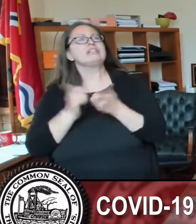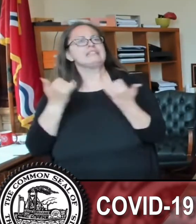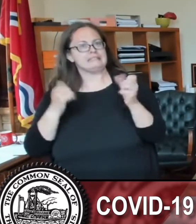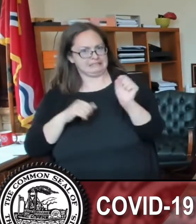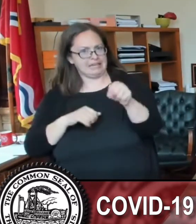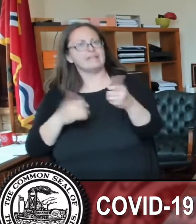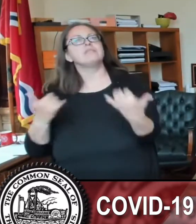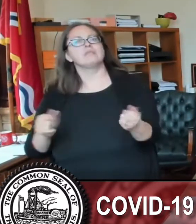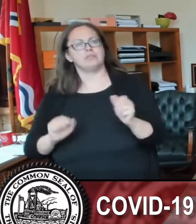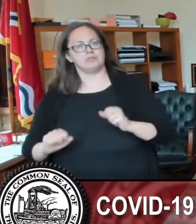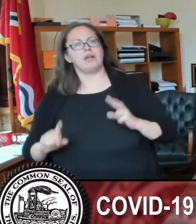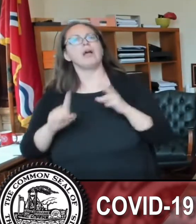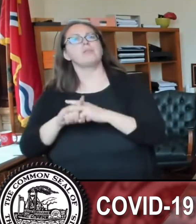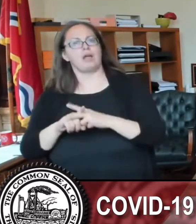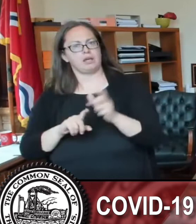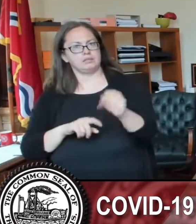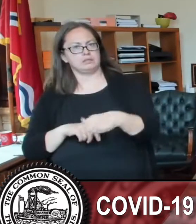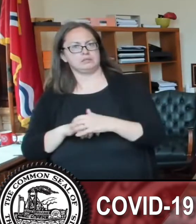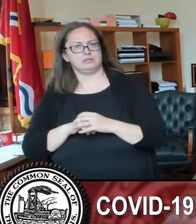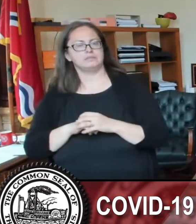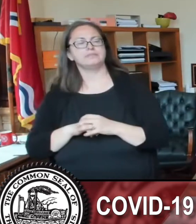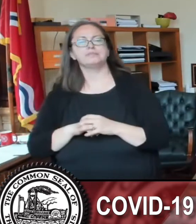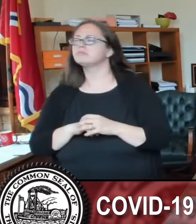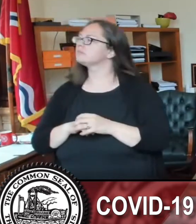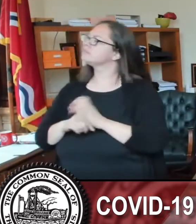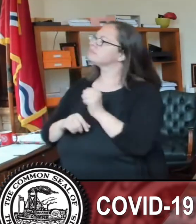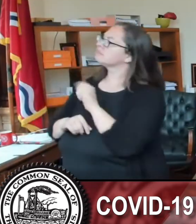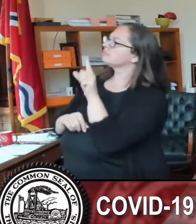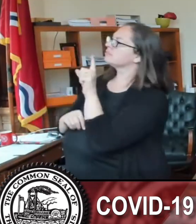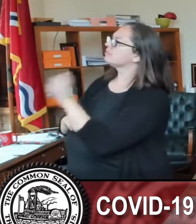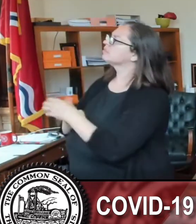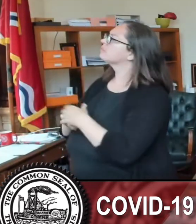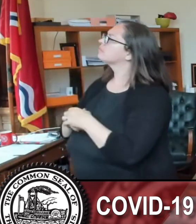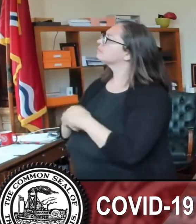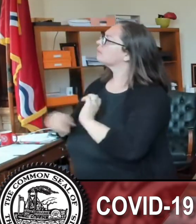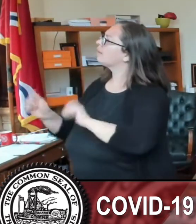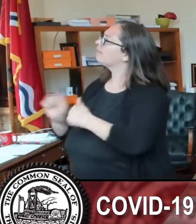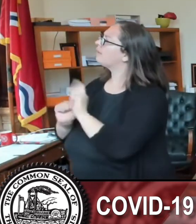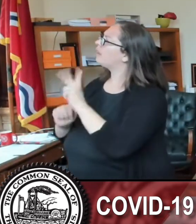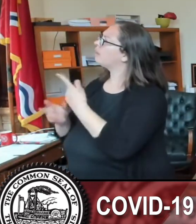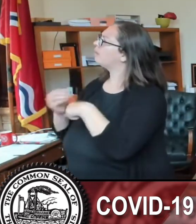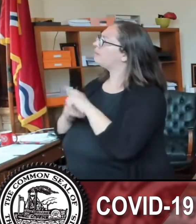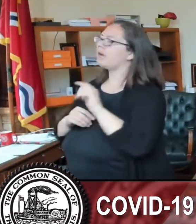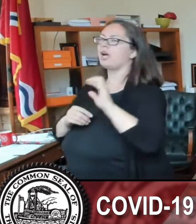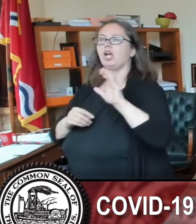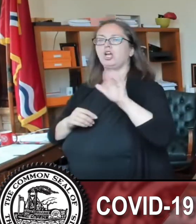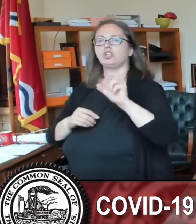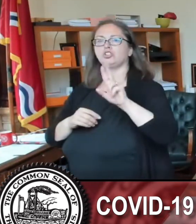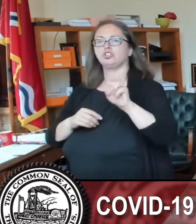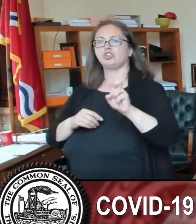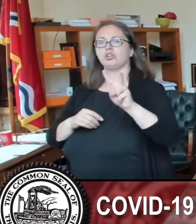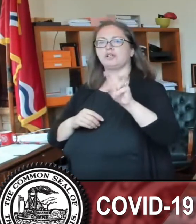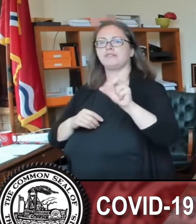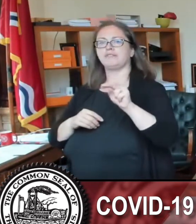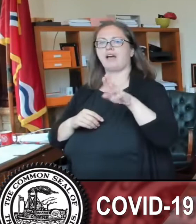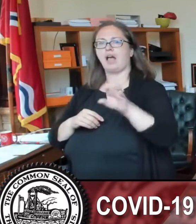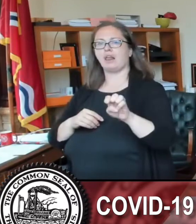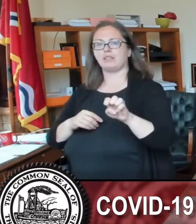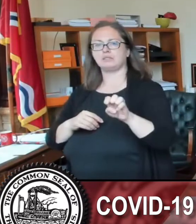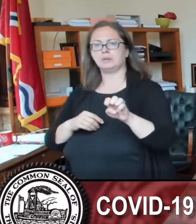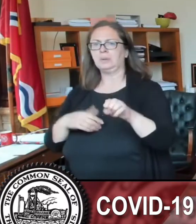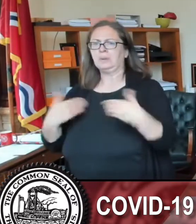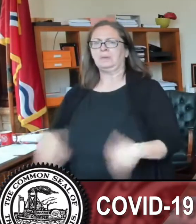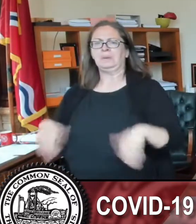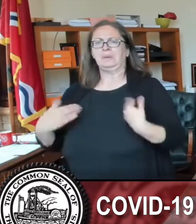can. So other questions, Mayor. We have a follow-up question about Cure Violence. Good. There have been some incredibly